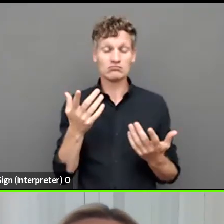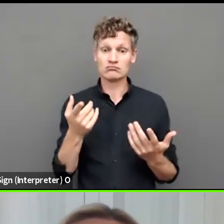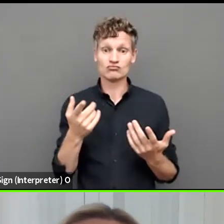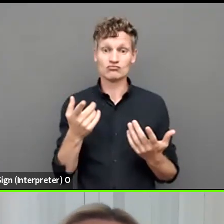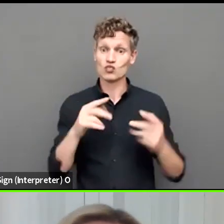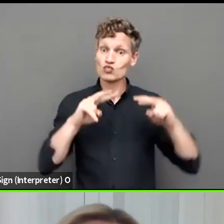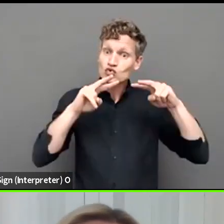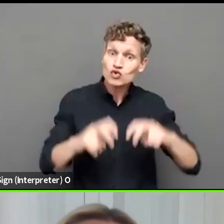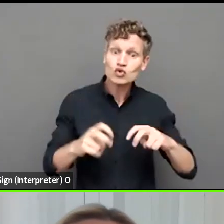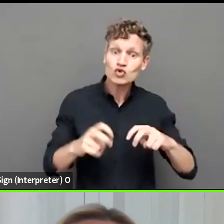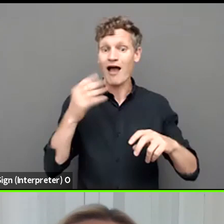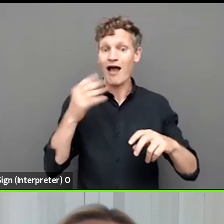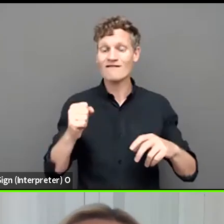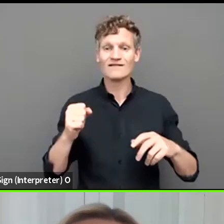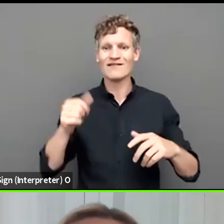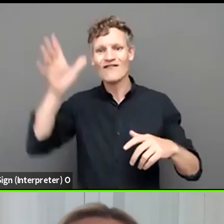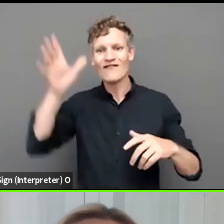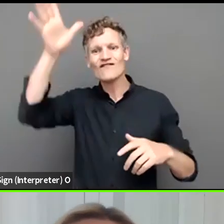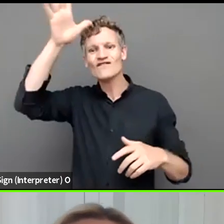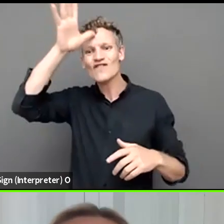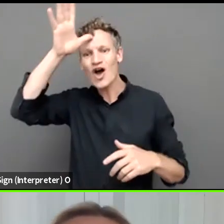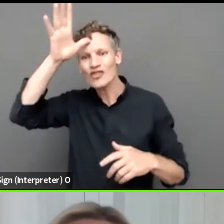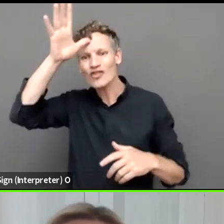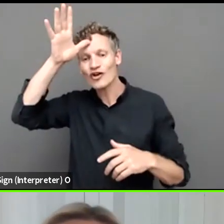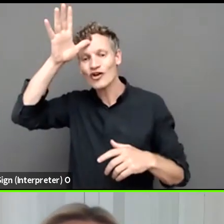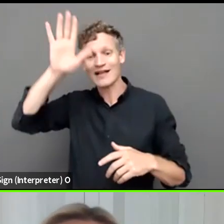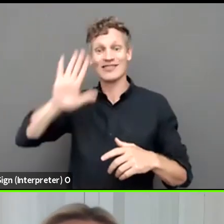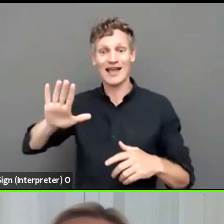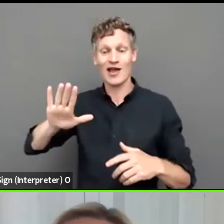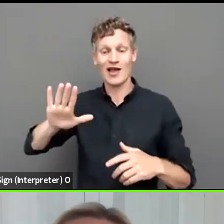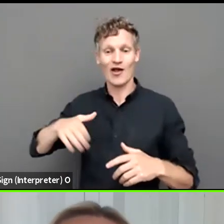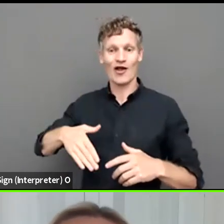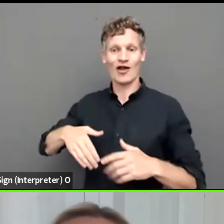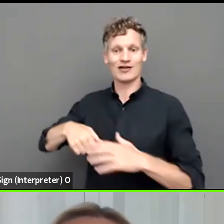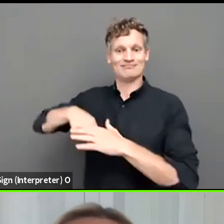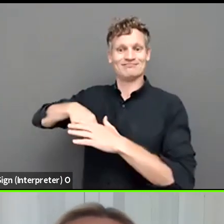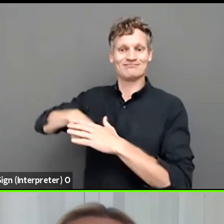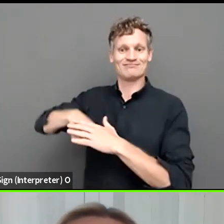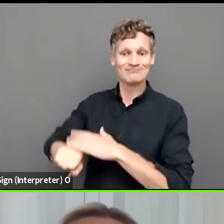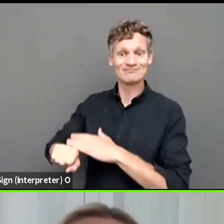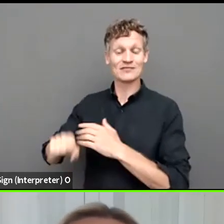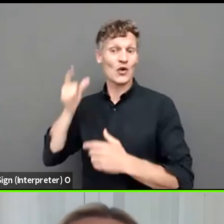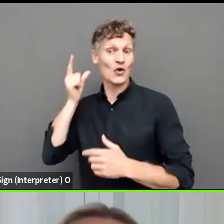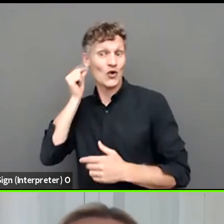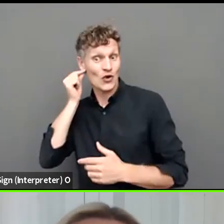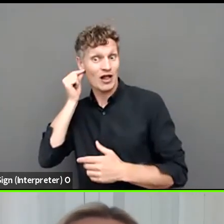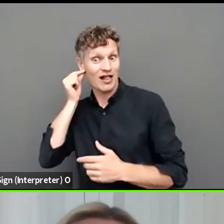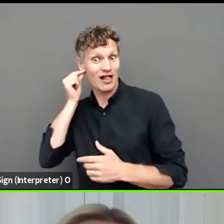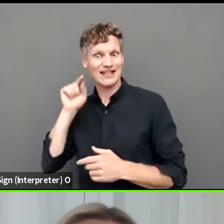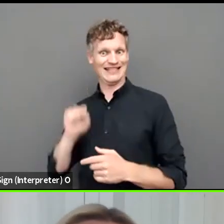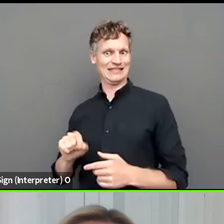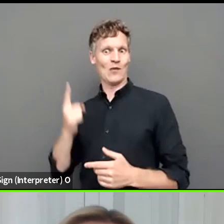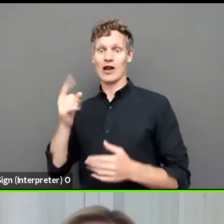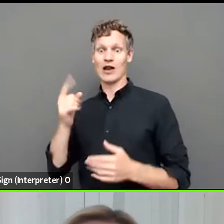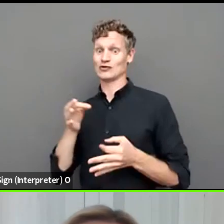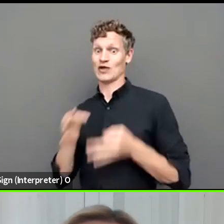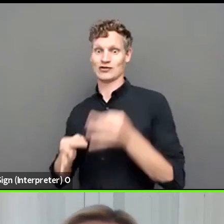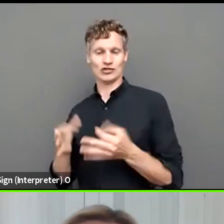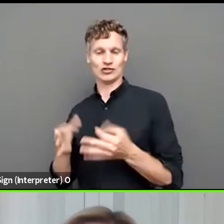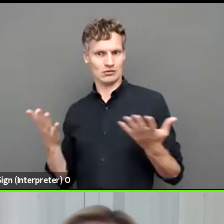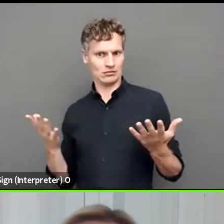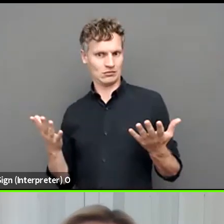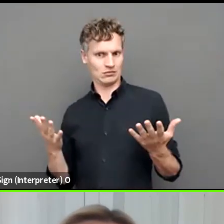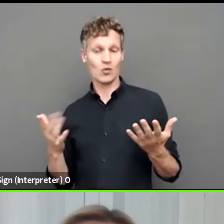more gender equal in their values. So that's one strategy. But now let's just focus on the white men.